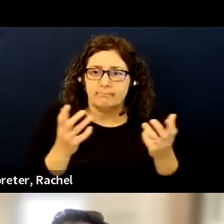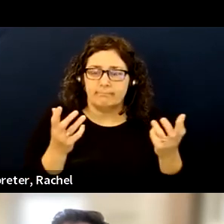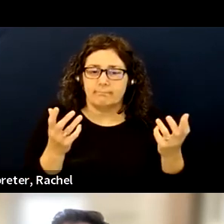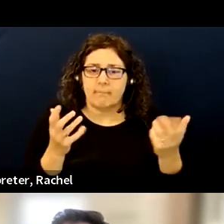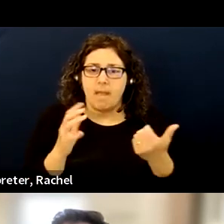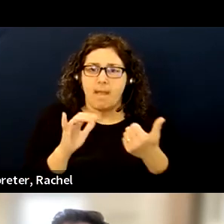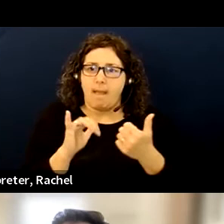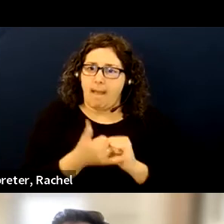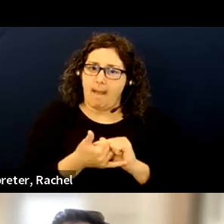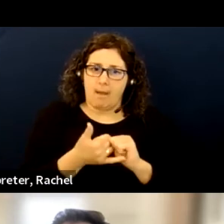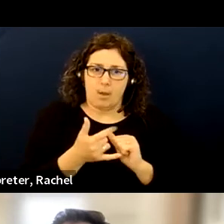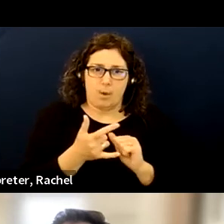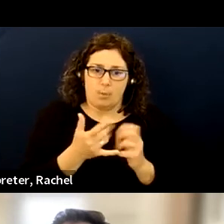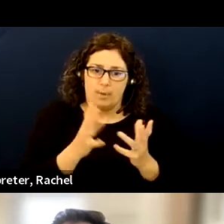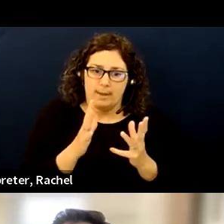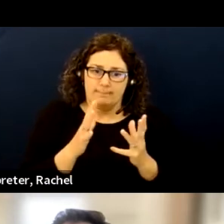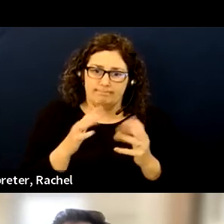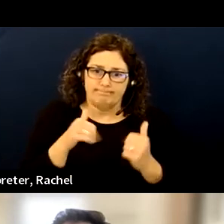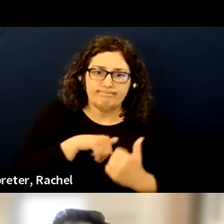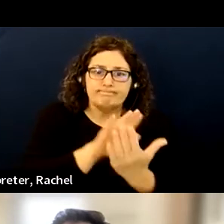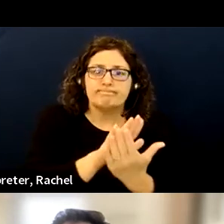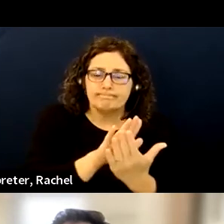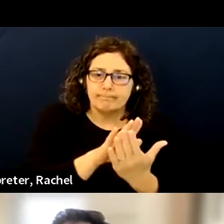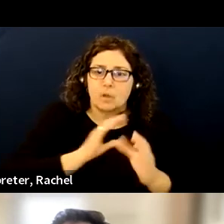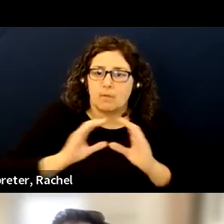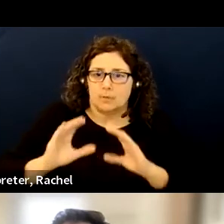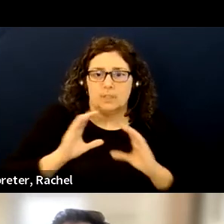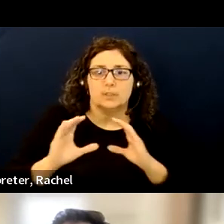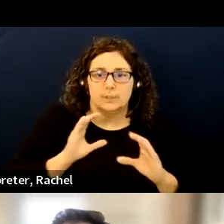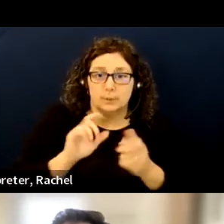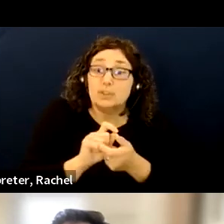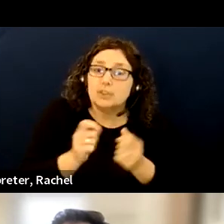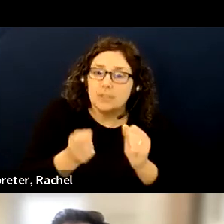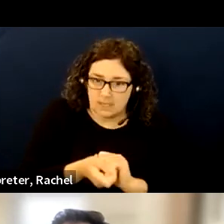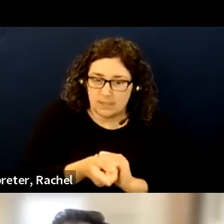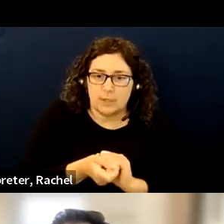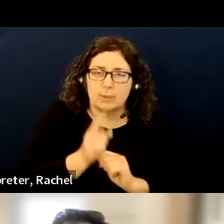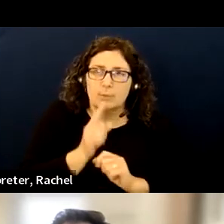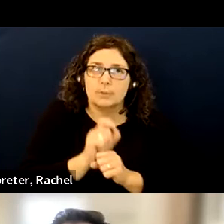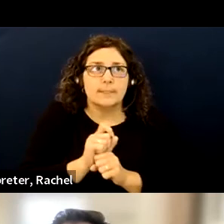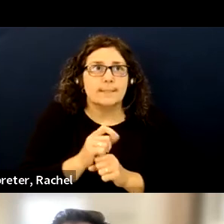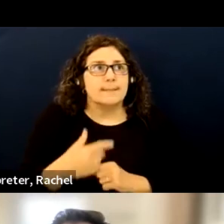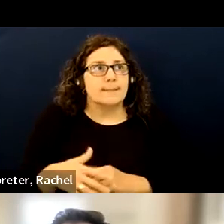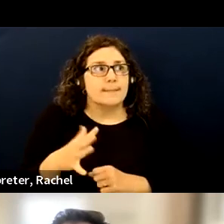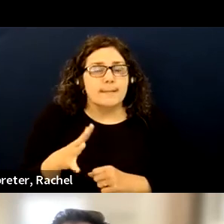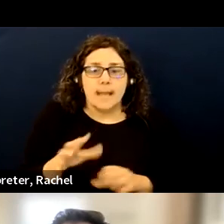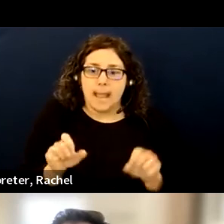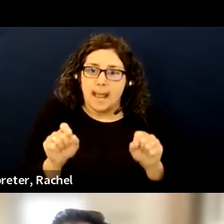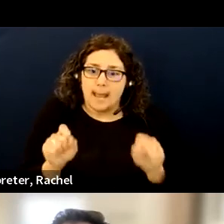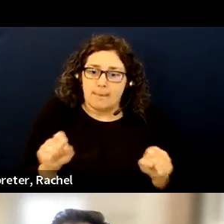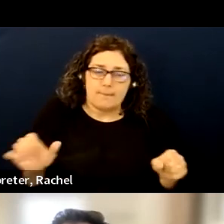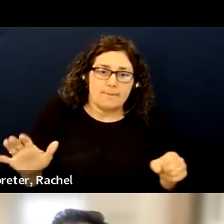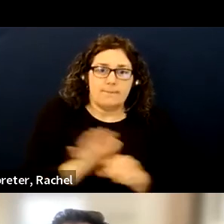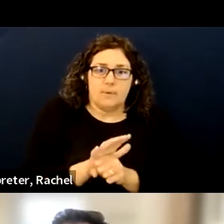how these conversations actually need to be transformed to really enable the full potential